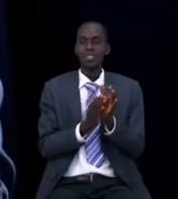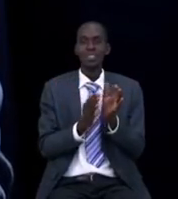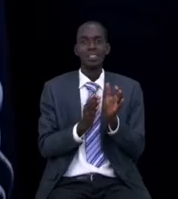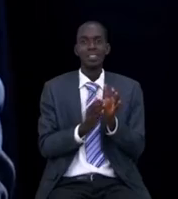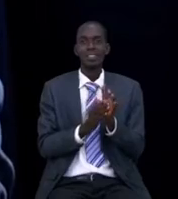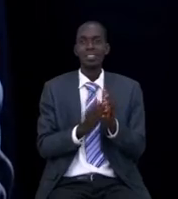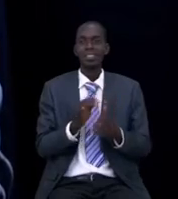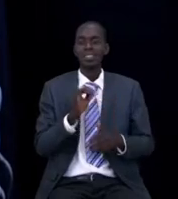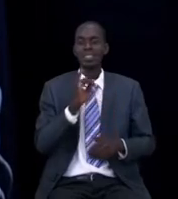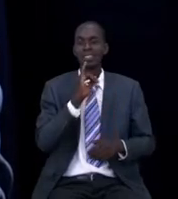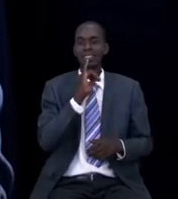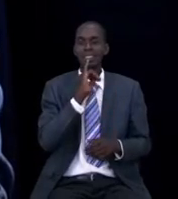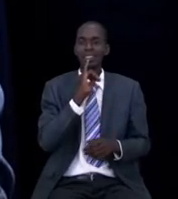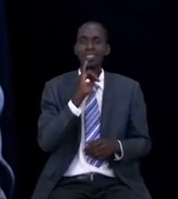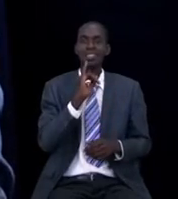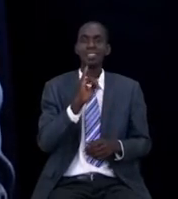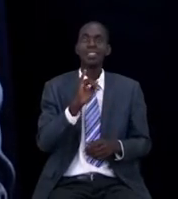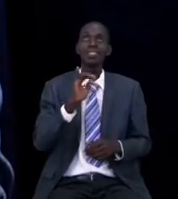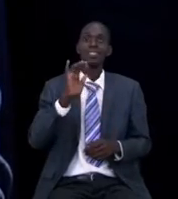Yabo